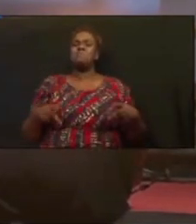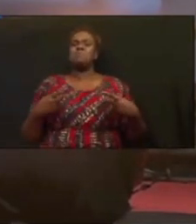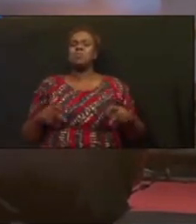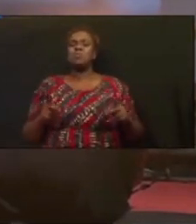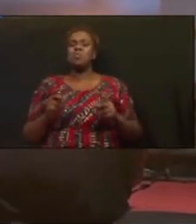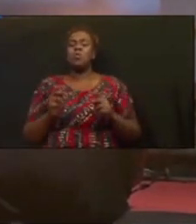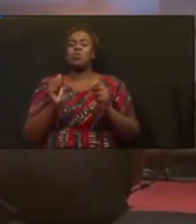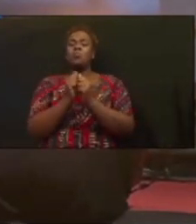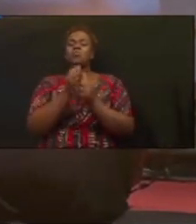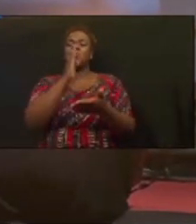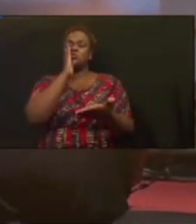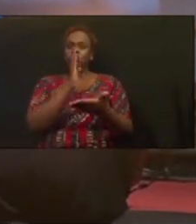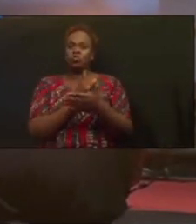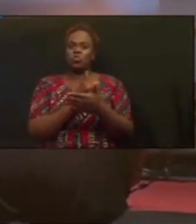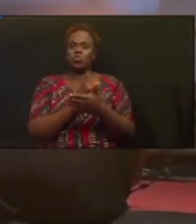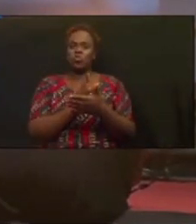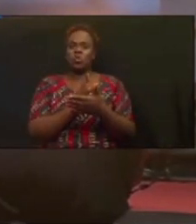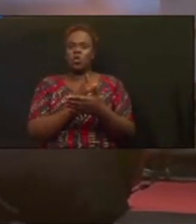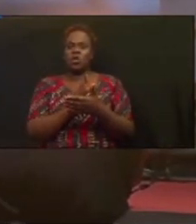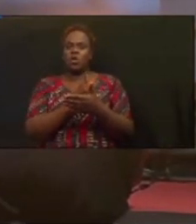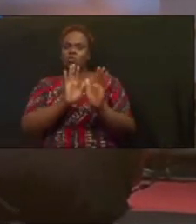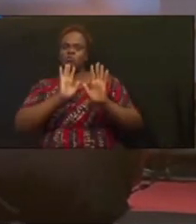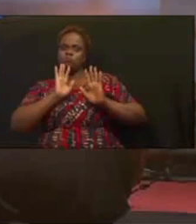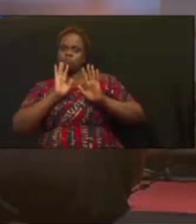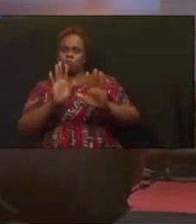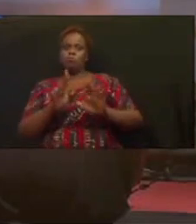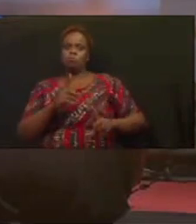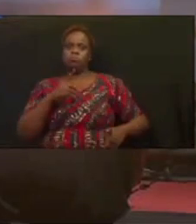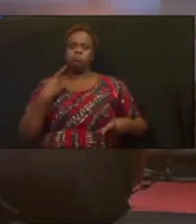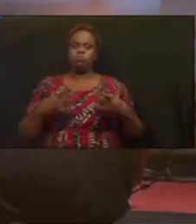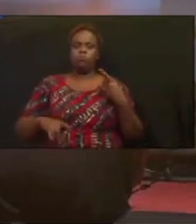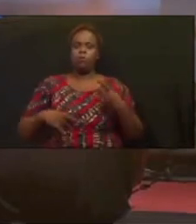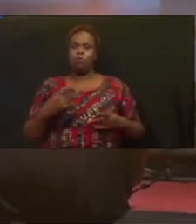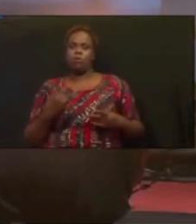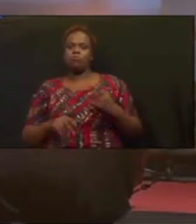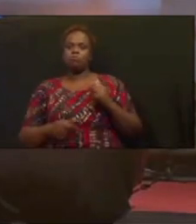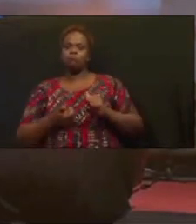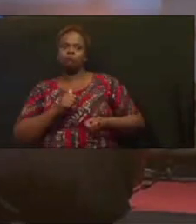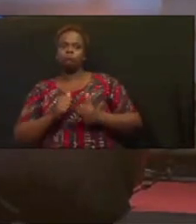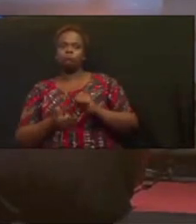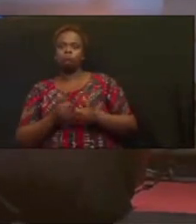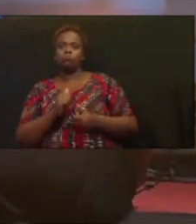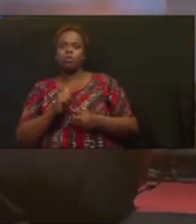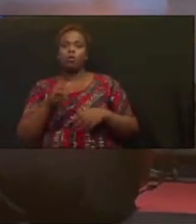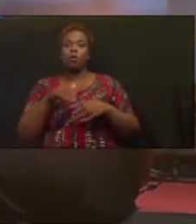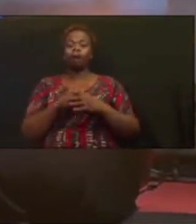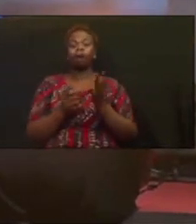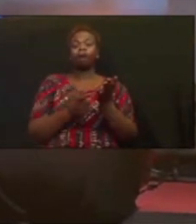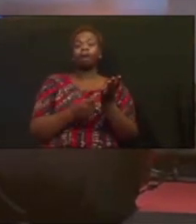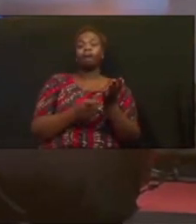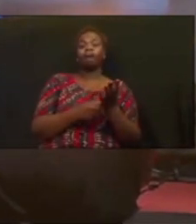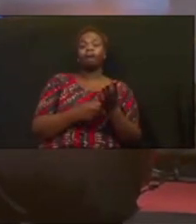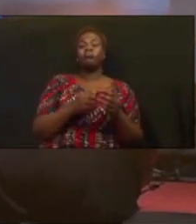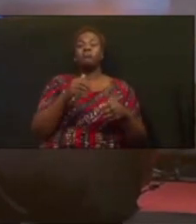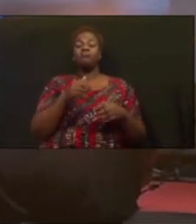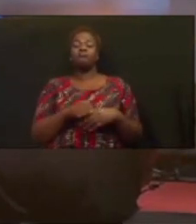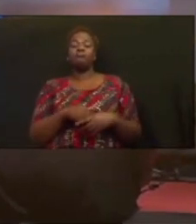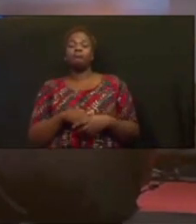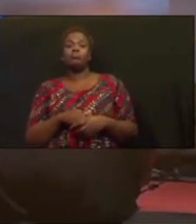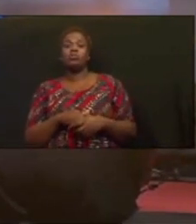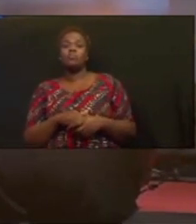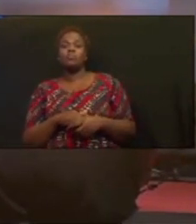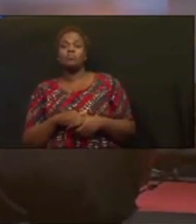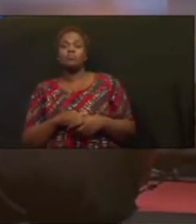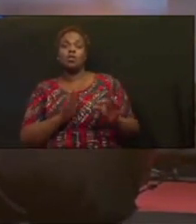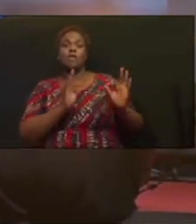games. Stop playing games. Games of clothes, games of English, games of this and that.